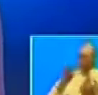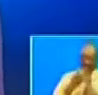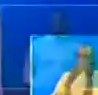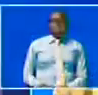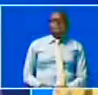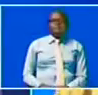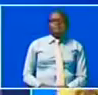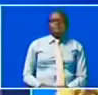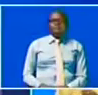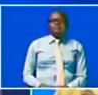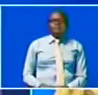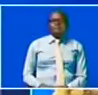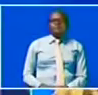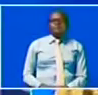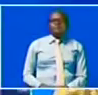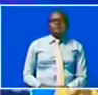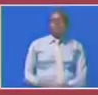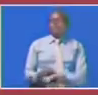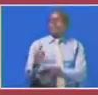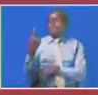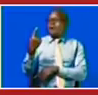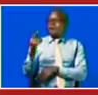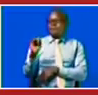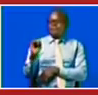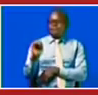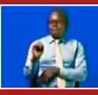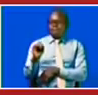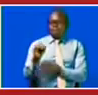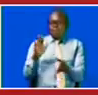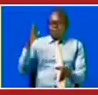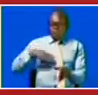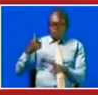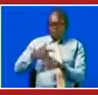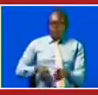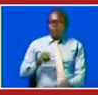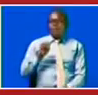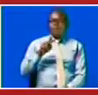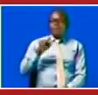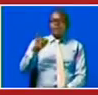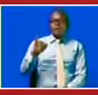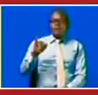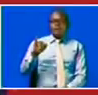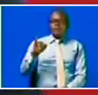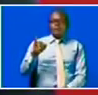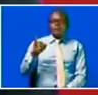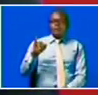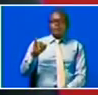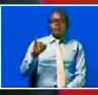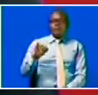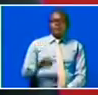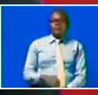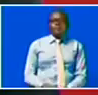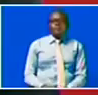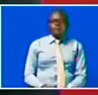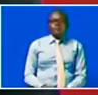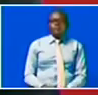anger over poor roads. The not one. Hundreds of commuters from Mwiki Kasarani areas that feed onto Thika Superhighway